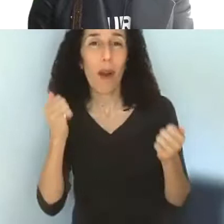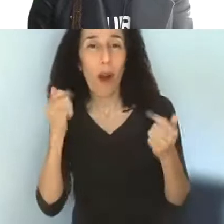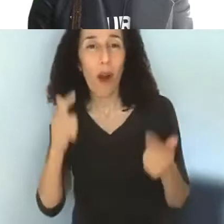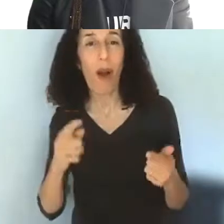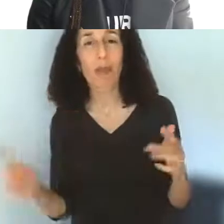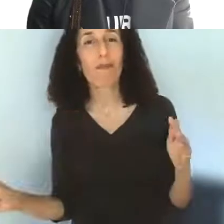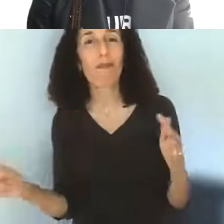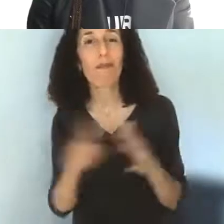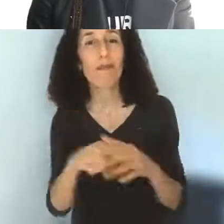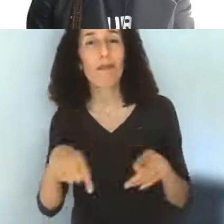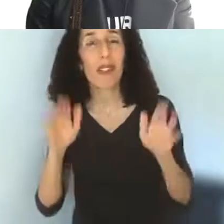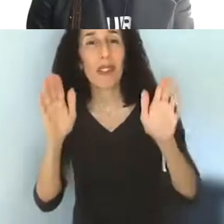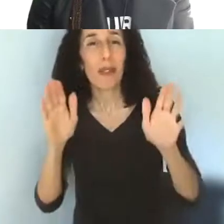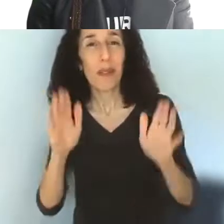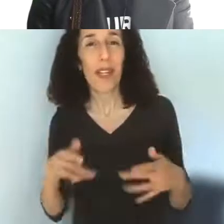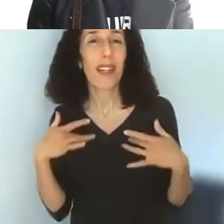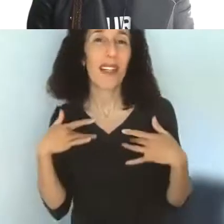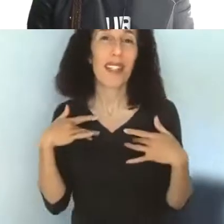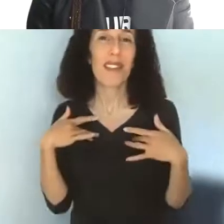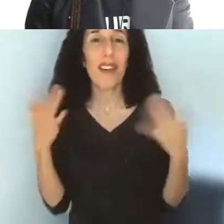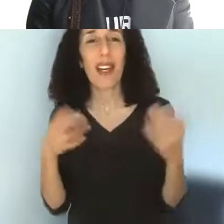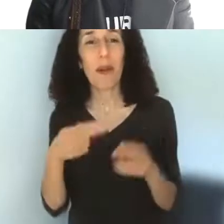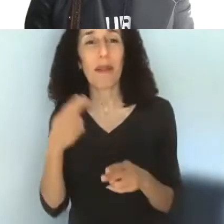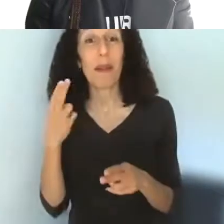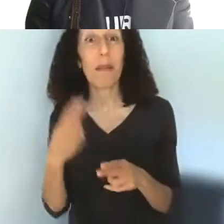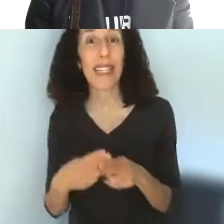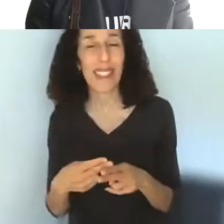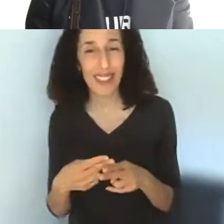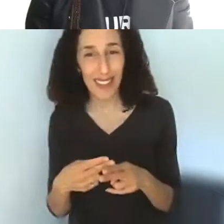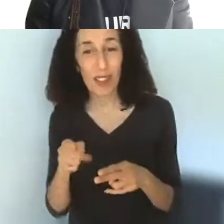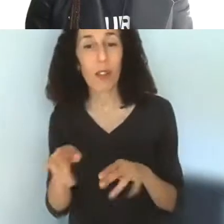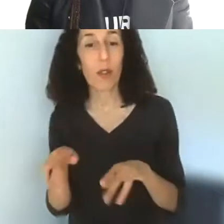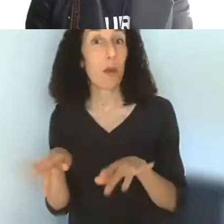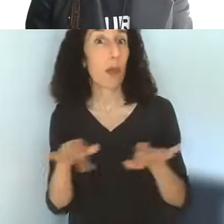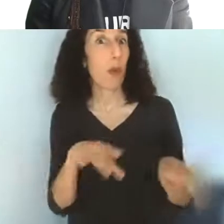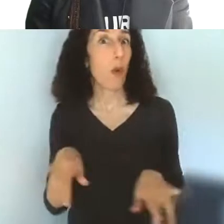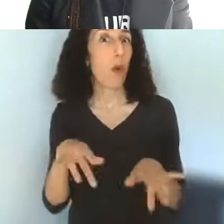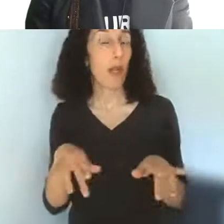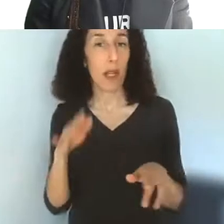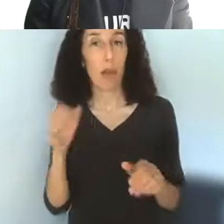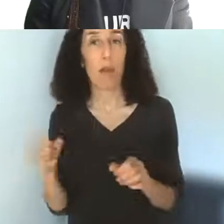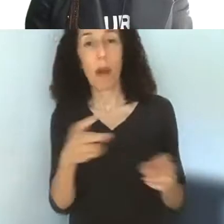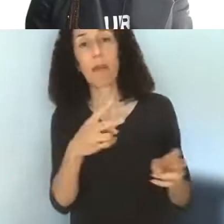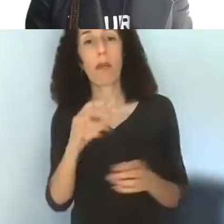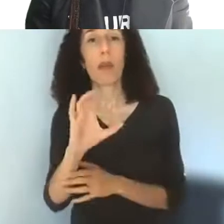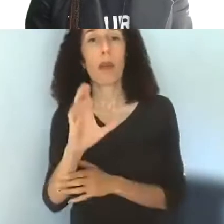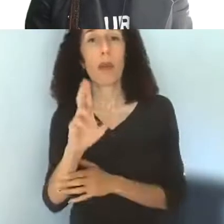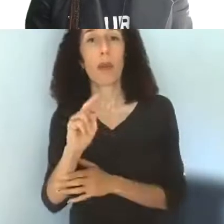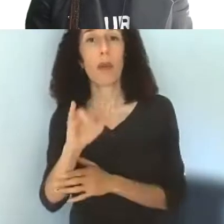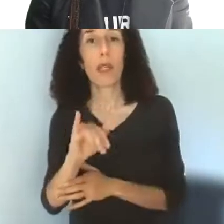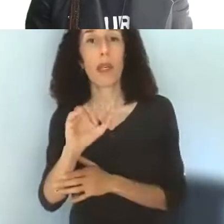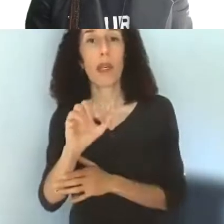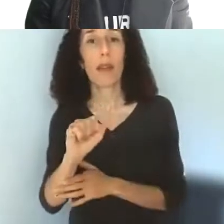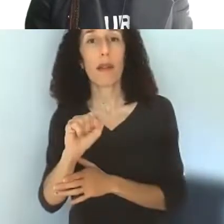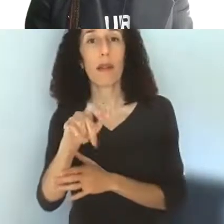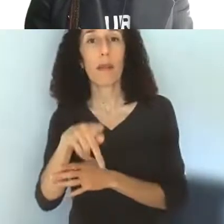afternoon. As was mentioned, the recording will be posted on the CUNY SPH YouTube channel and shared